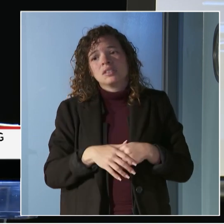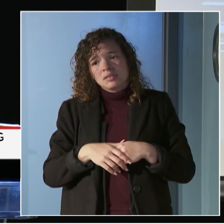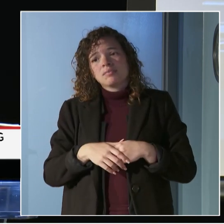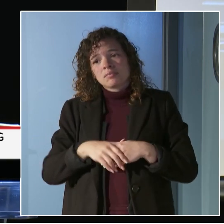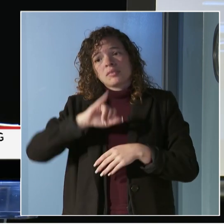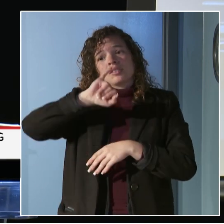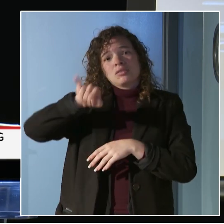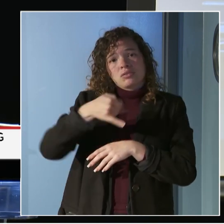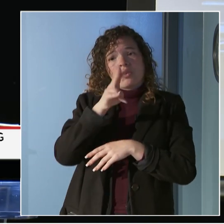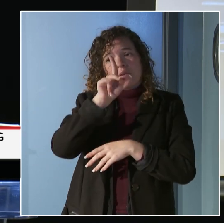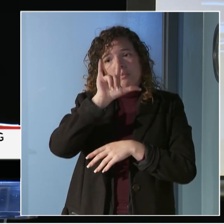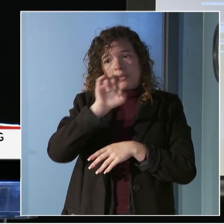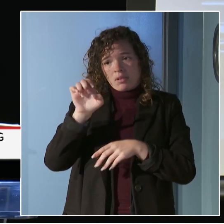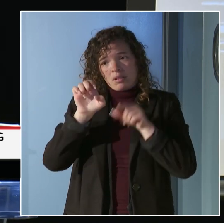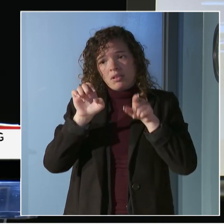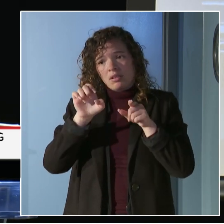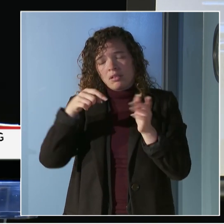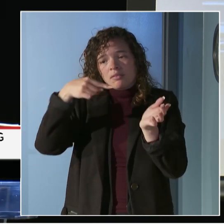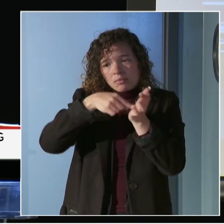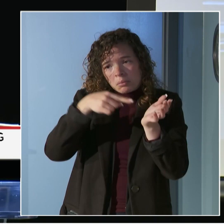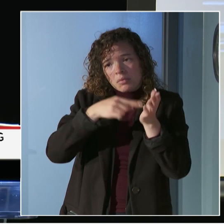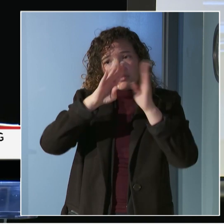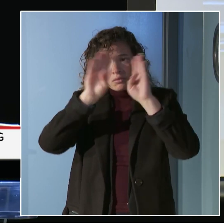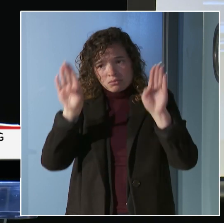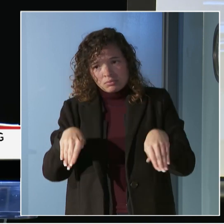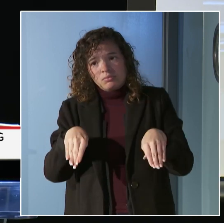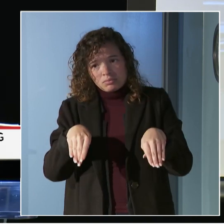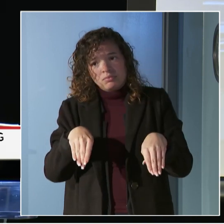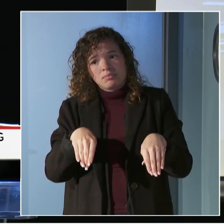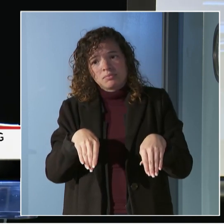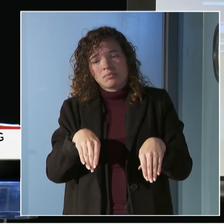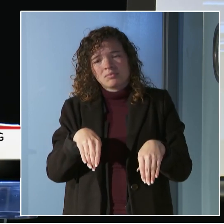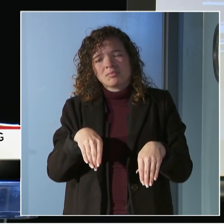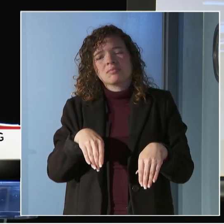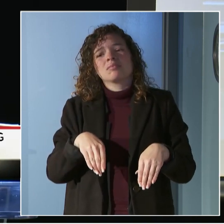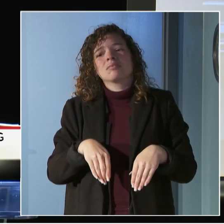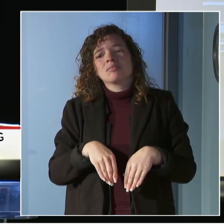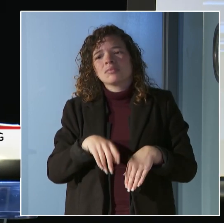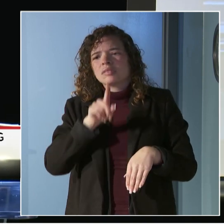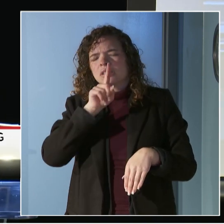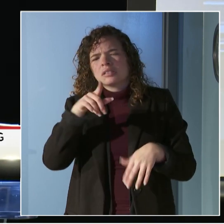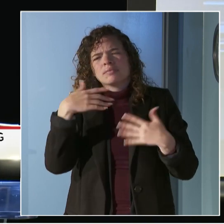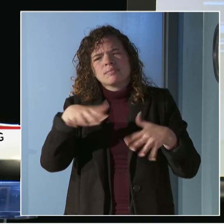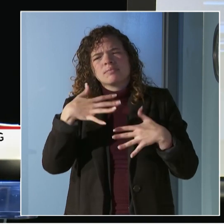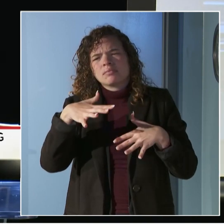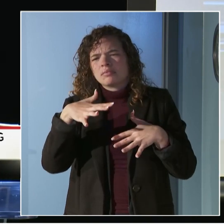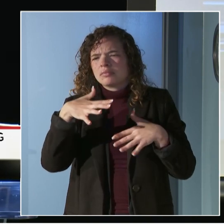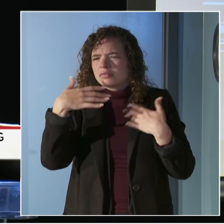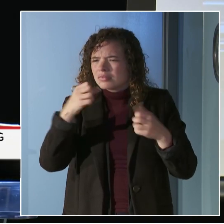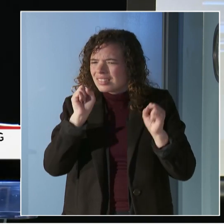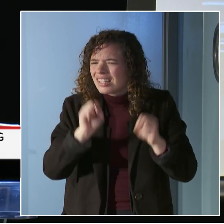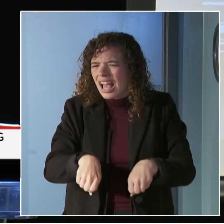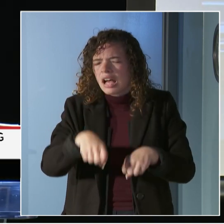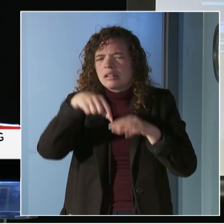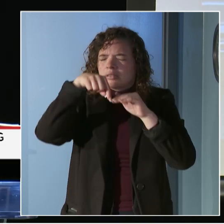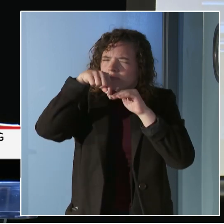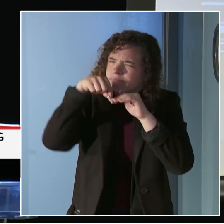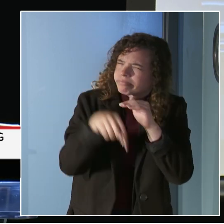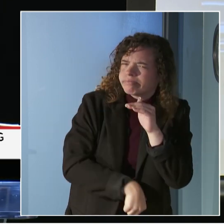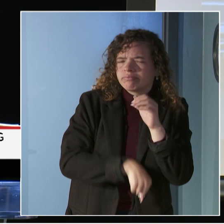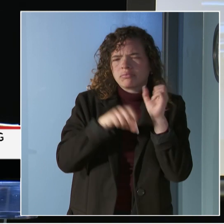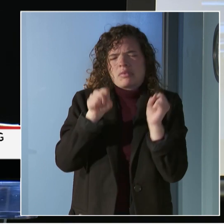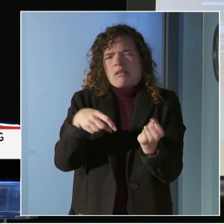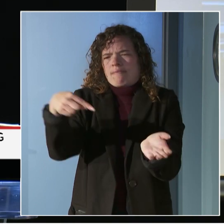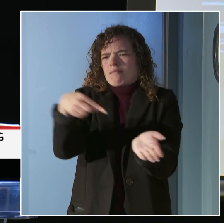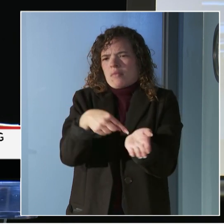provide deeply affordable housing. They take the extra step by implementing on-site and nearby services, which